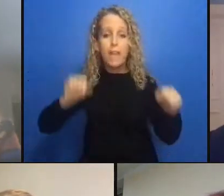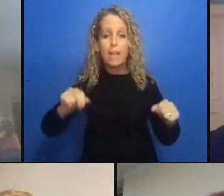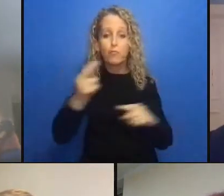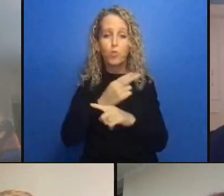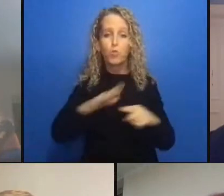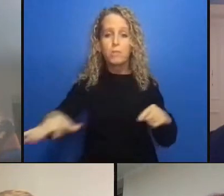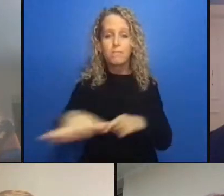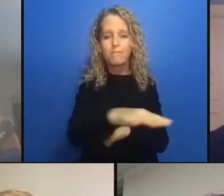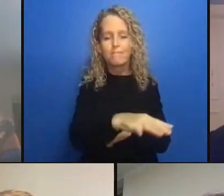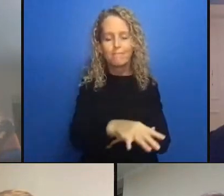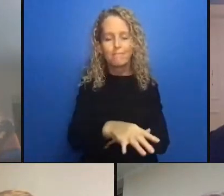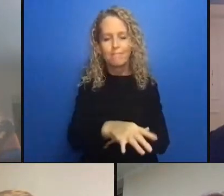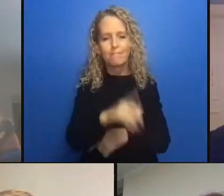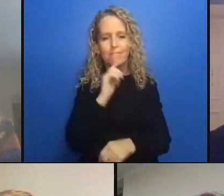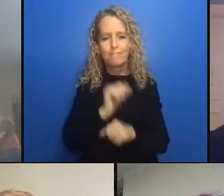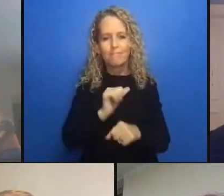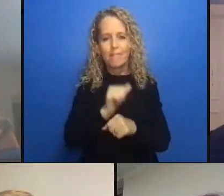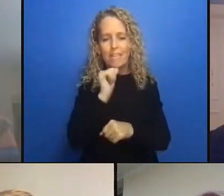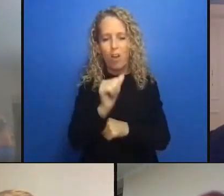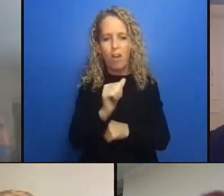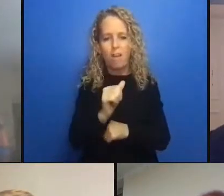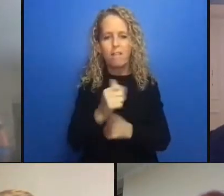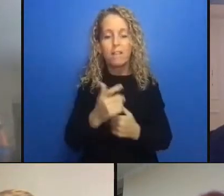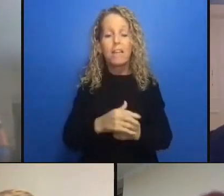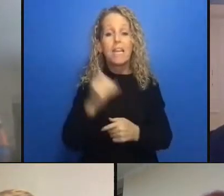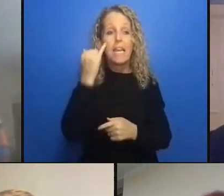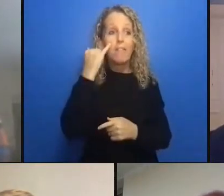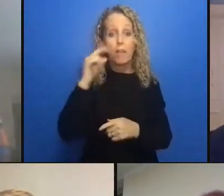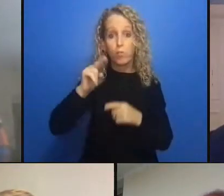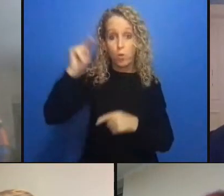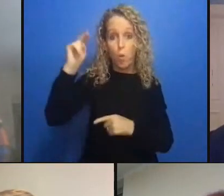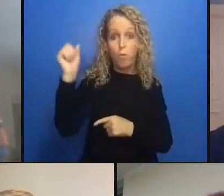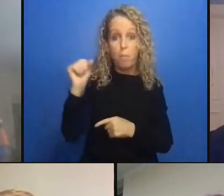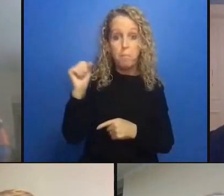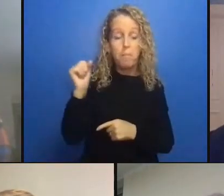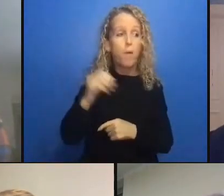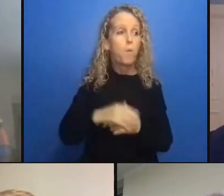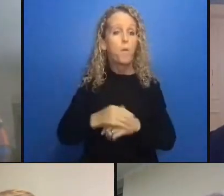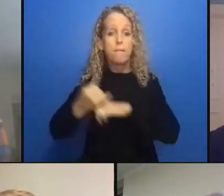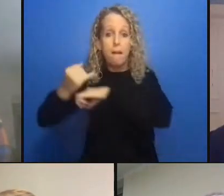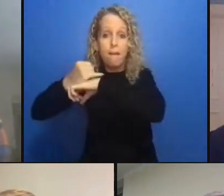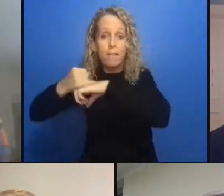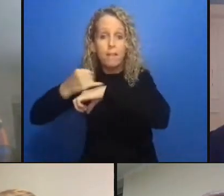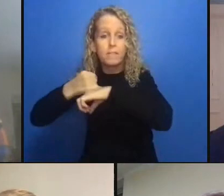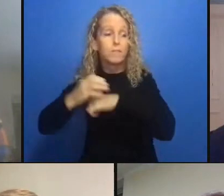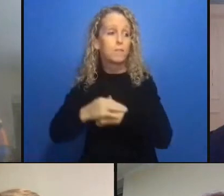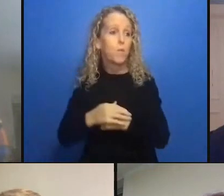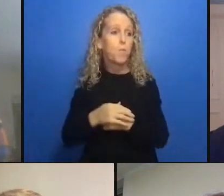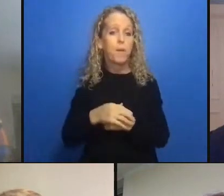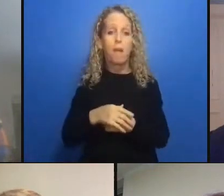north. It will be a great solution when you're at sea or on Baffin Island or somewhere else.